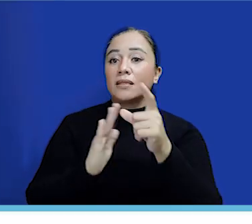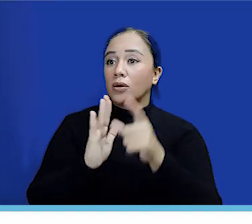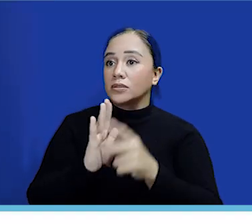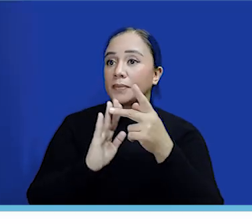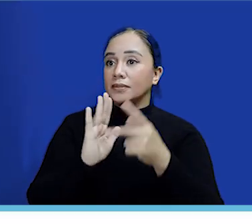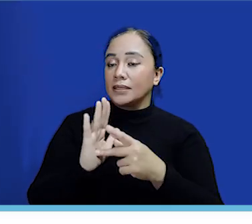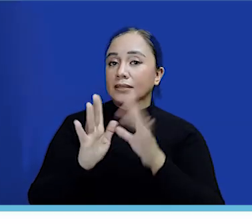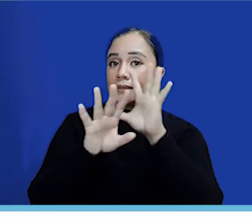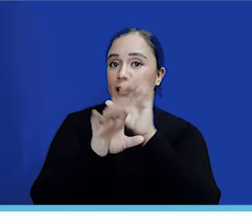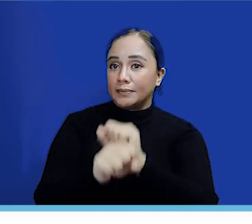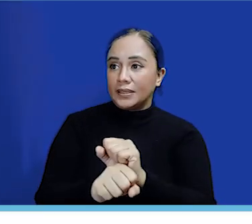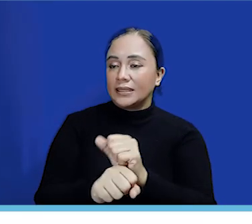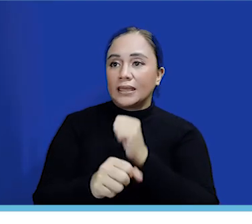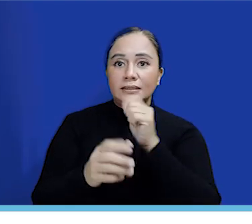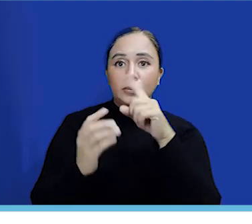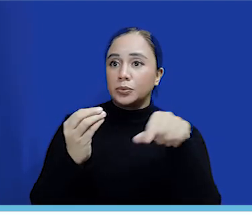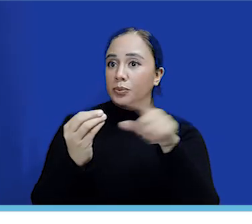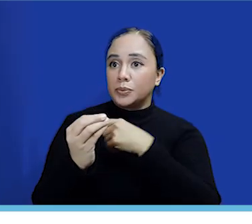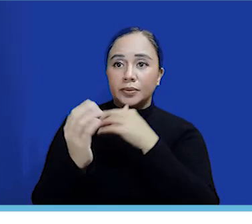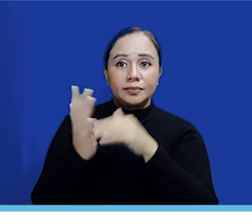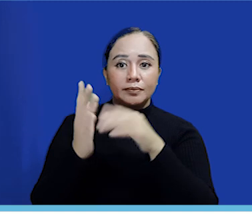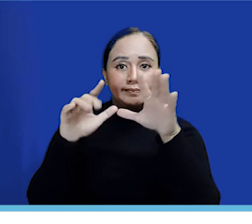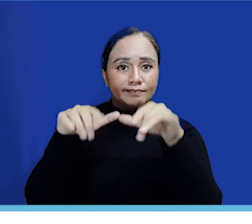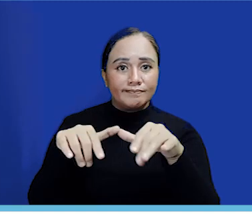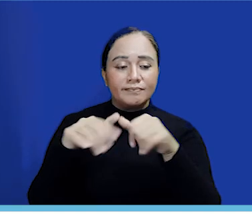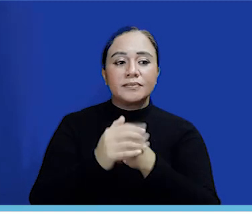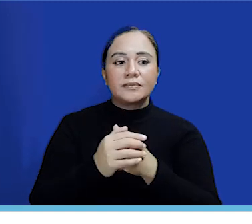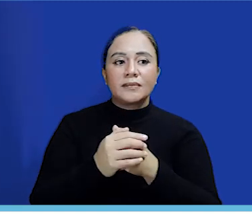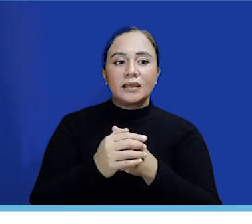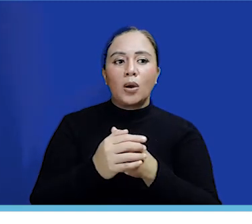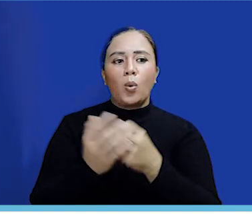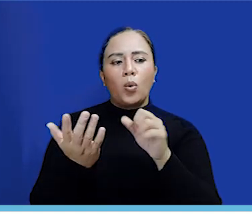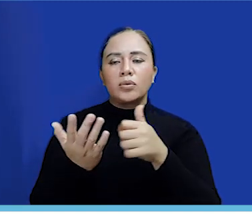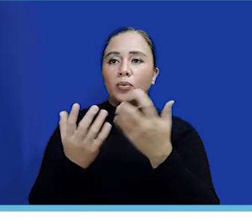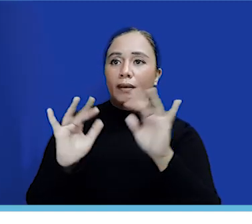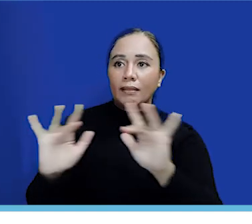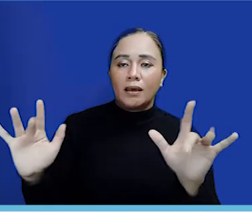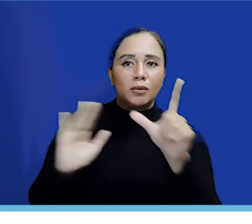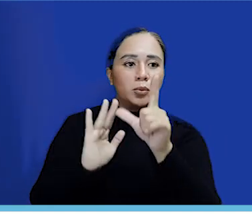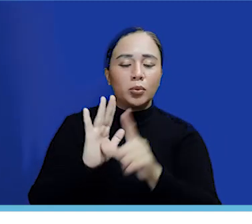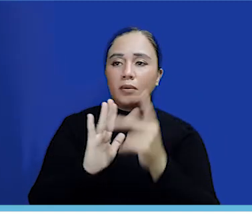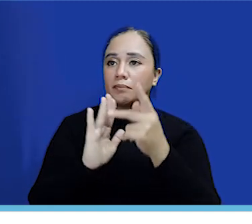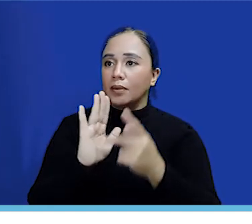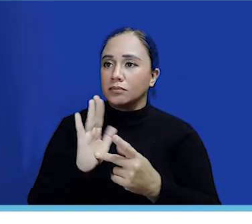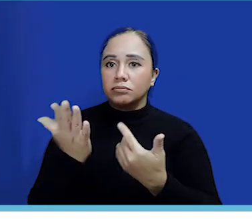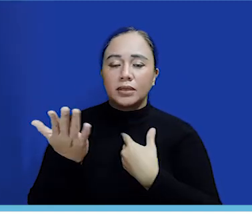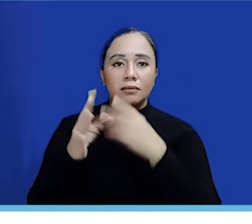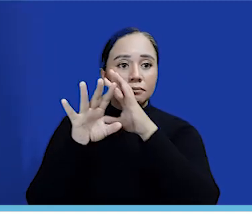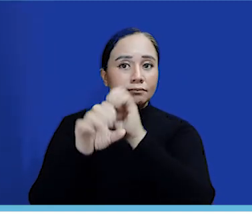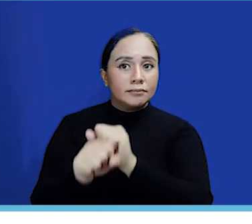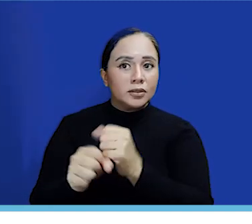Laws, policies, and practices that discriminate against persons with disabilities, or absence of laws, policies,